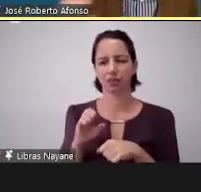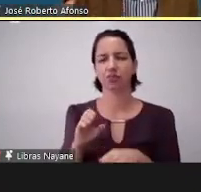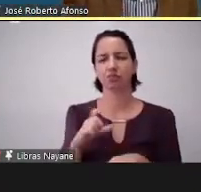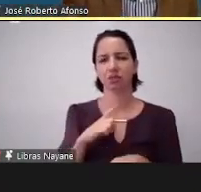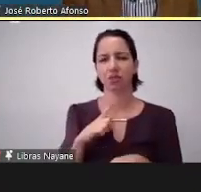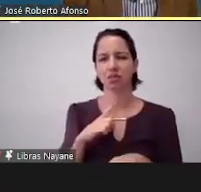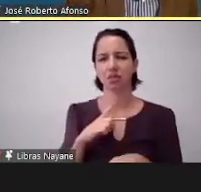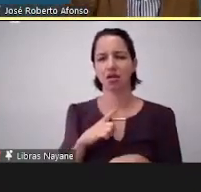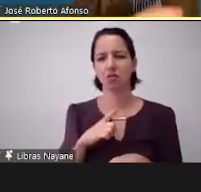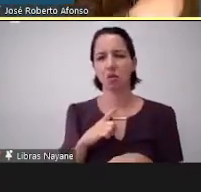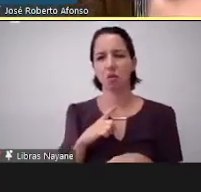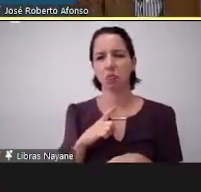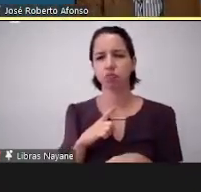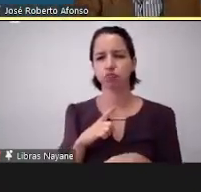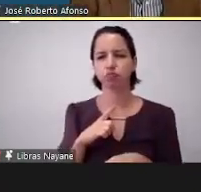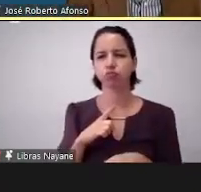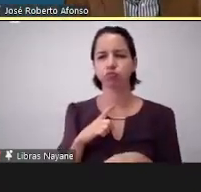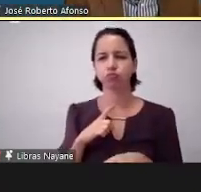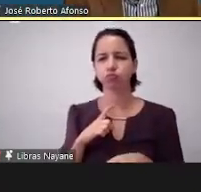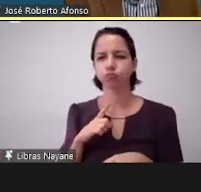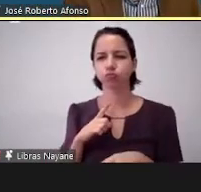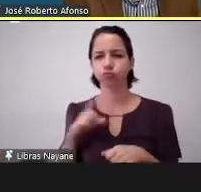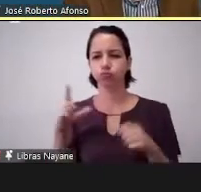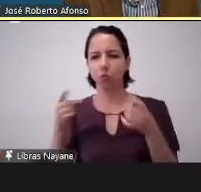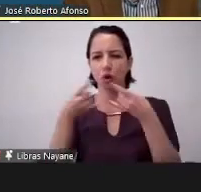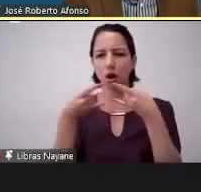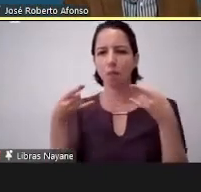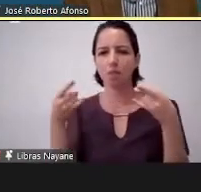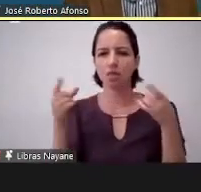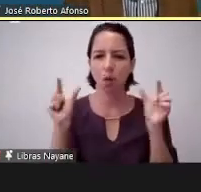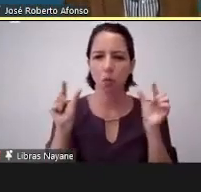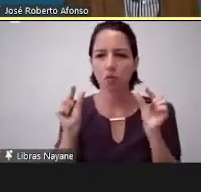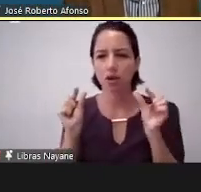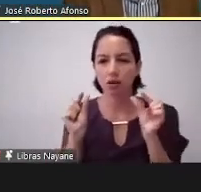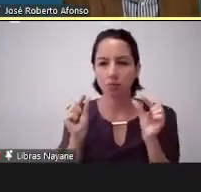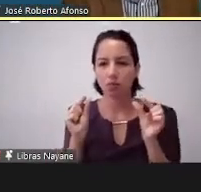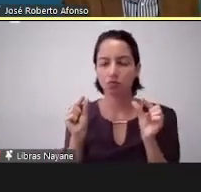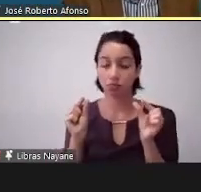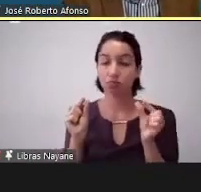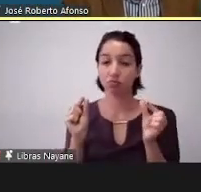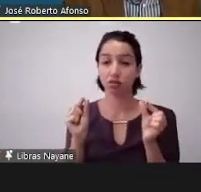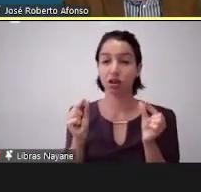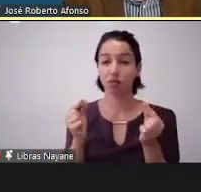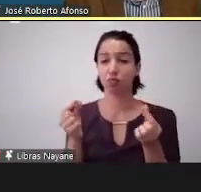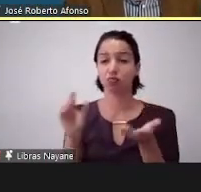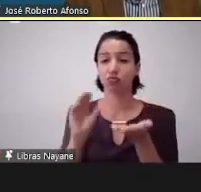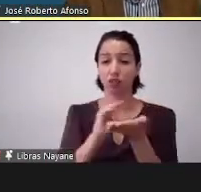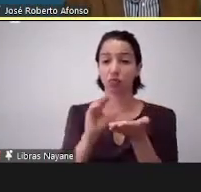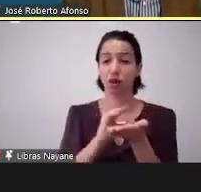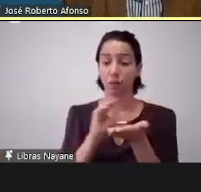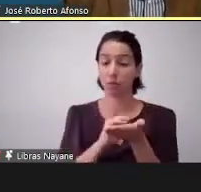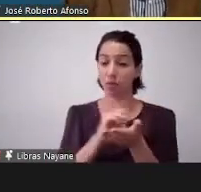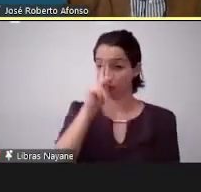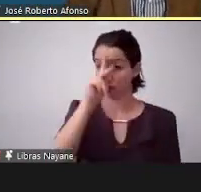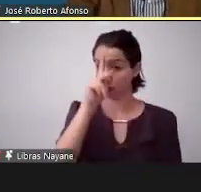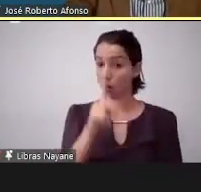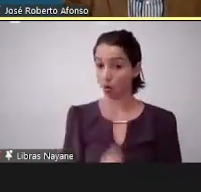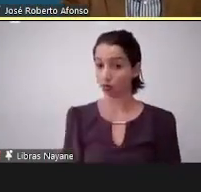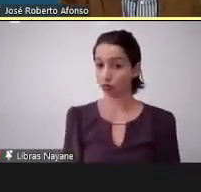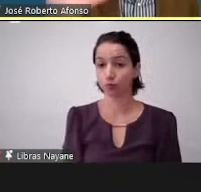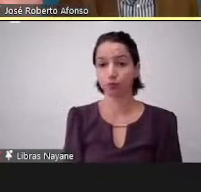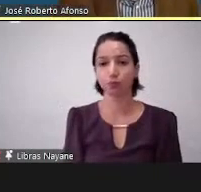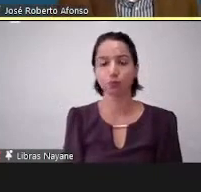it's not like that. It's indeed is the payment for the